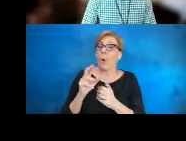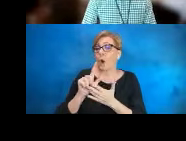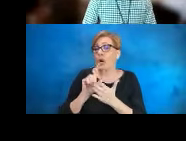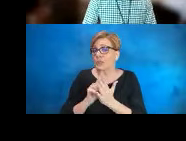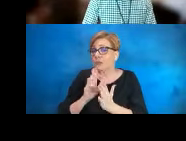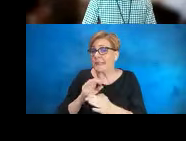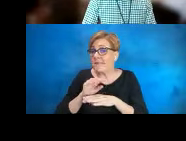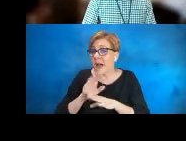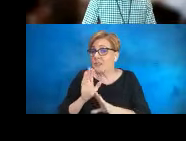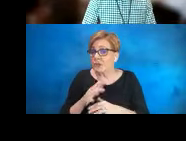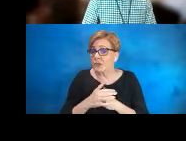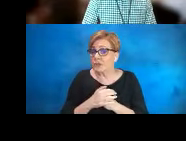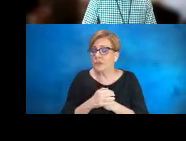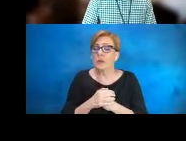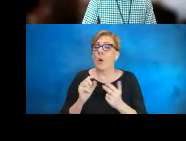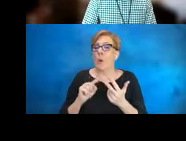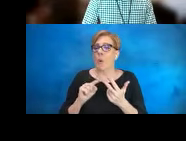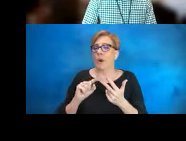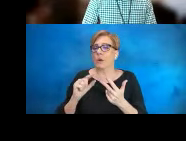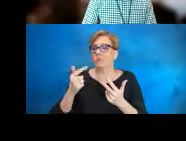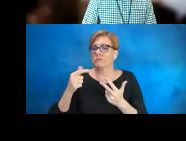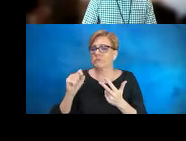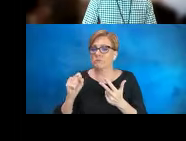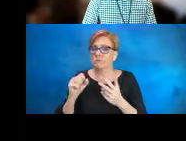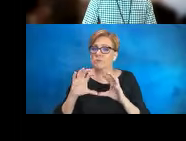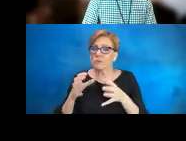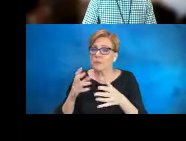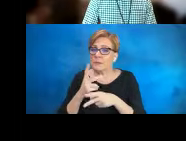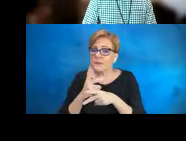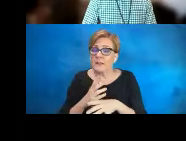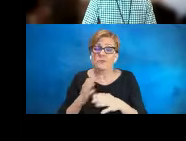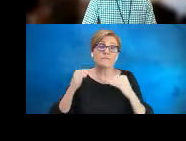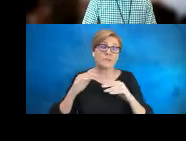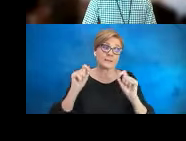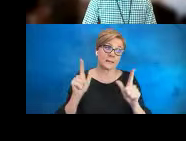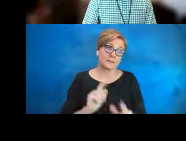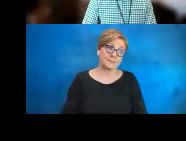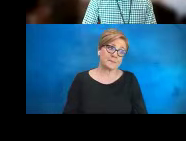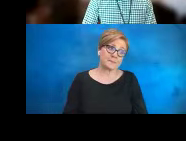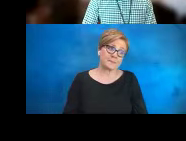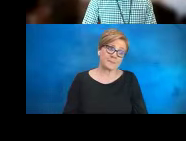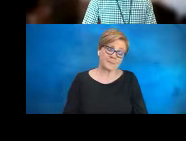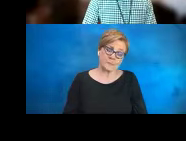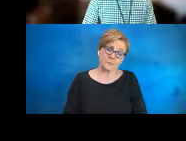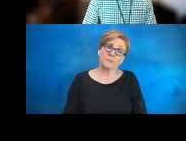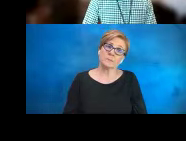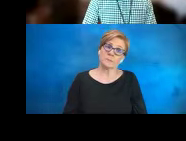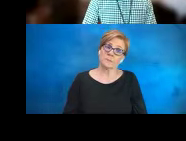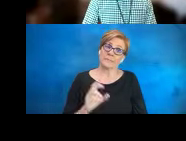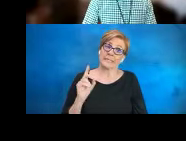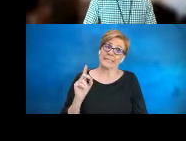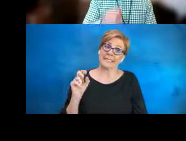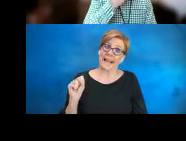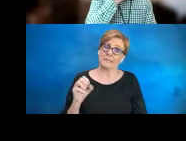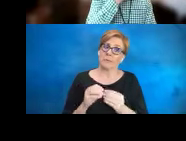contact info, or the group supervisor. You can go to the next slide. And then DDS is more simple. There's